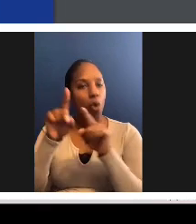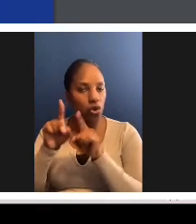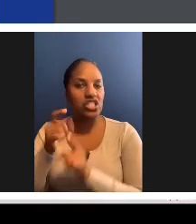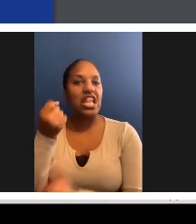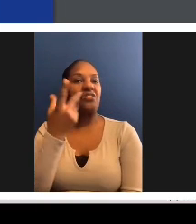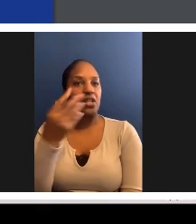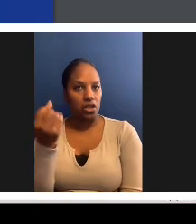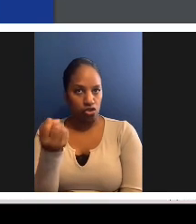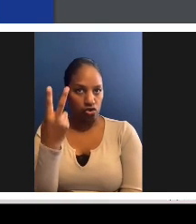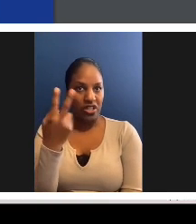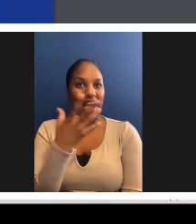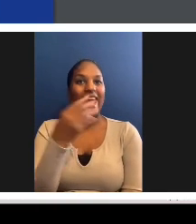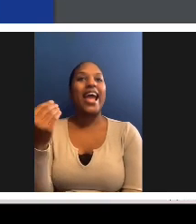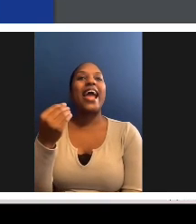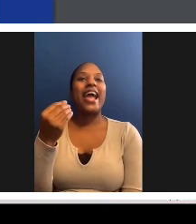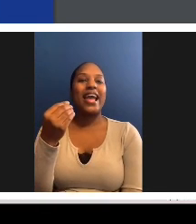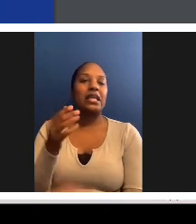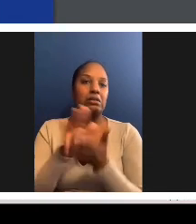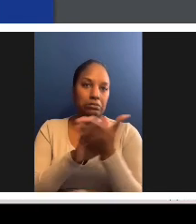then post-secondary.